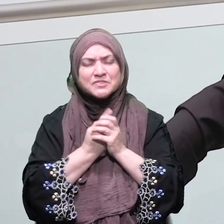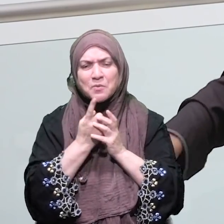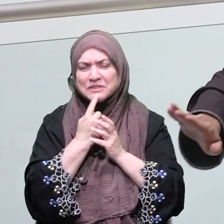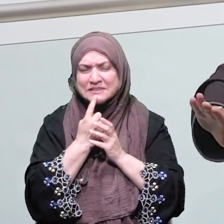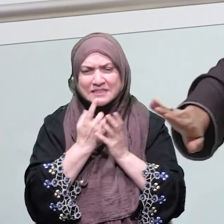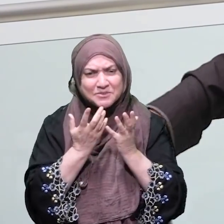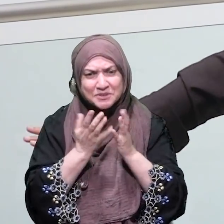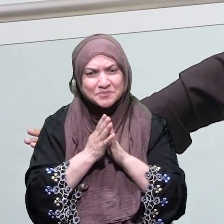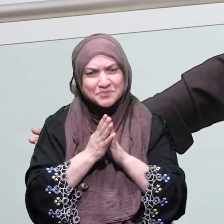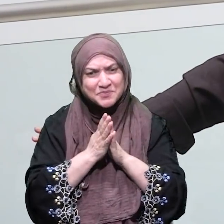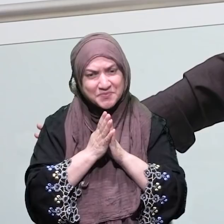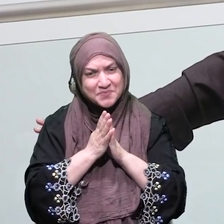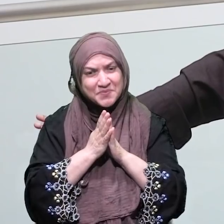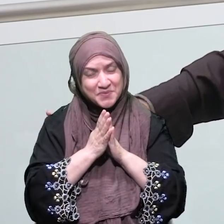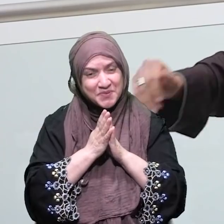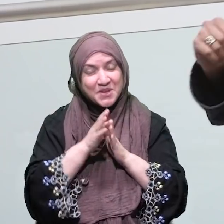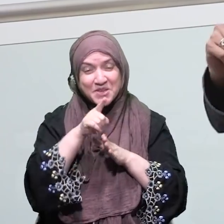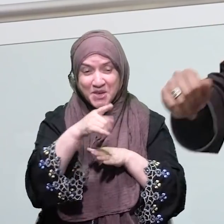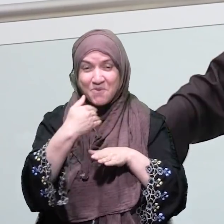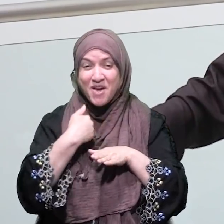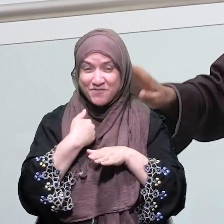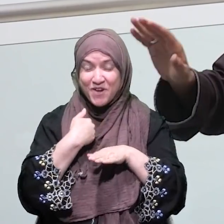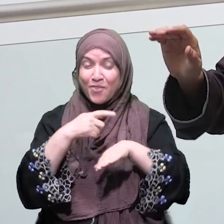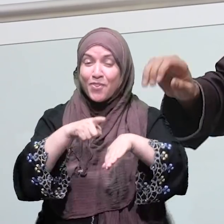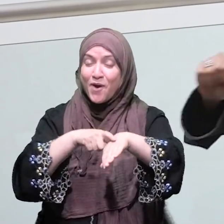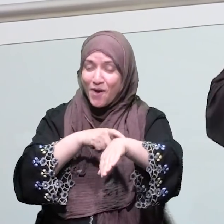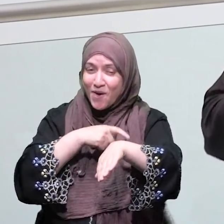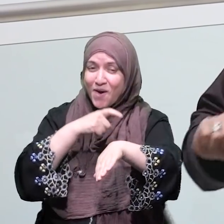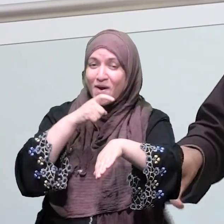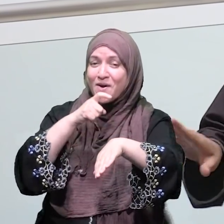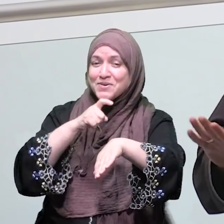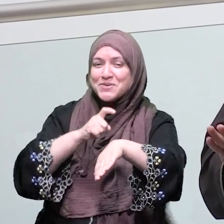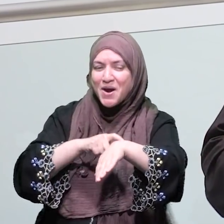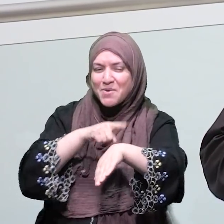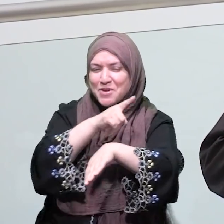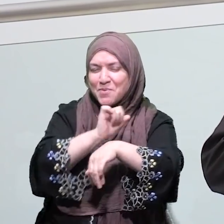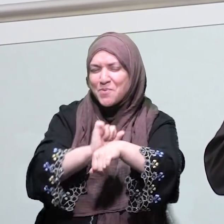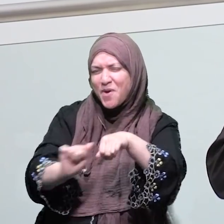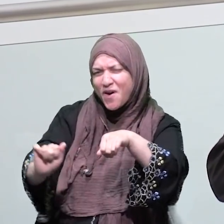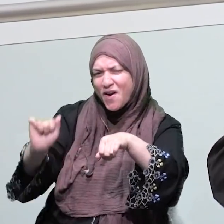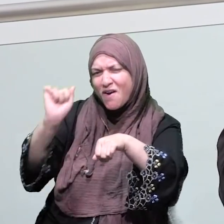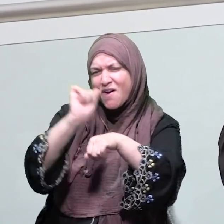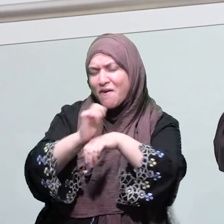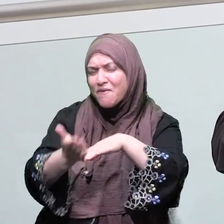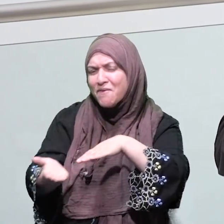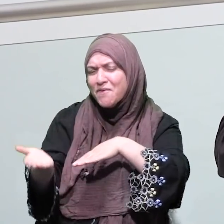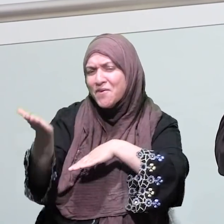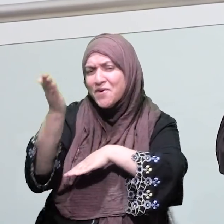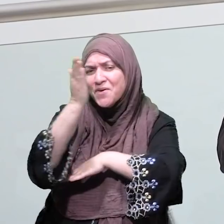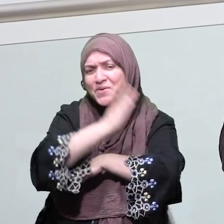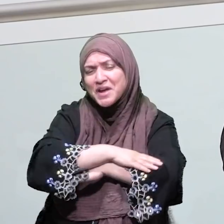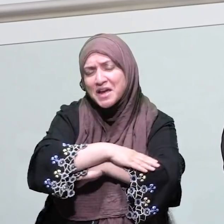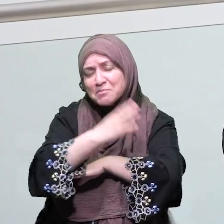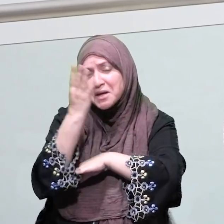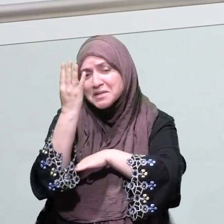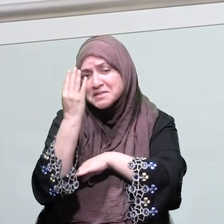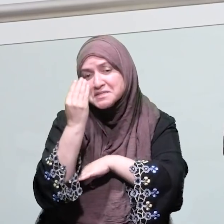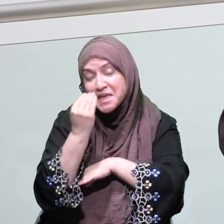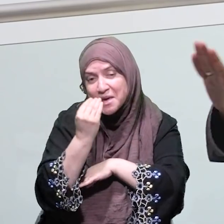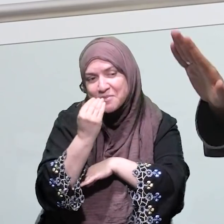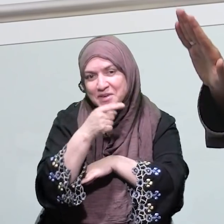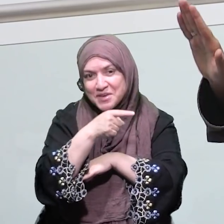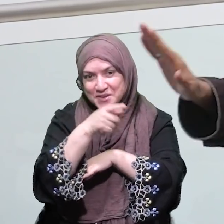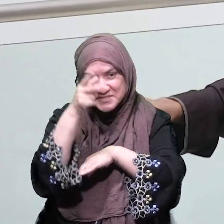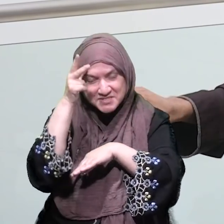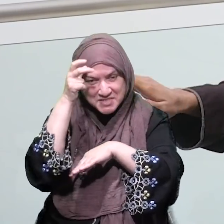of you. You work so hard today. Sleep. Sleep. Make sure that you go deep into your sleep. You have a